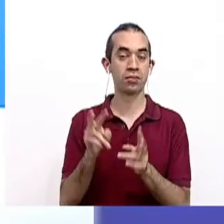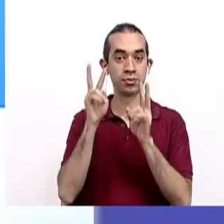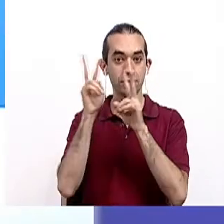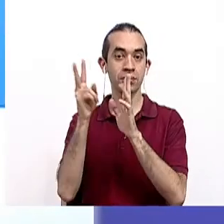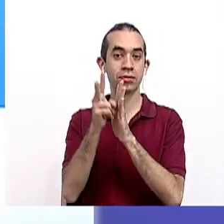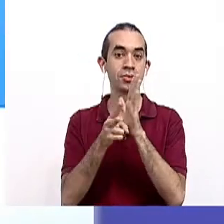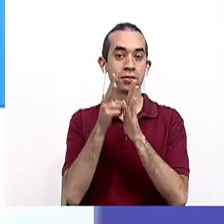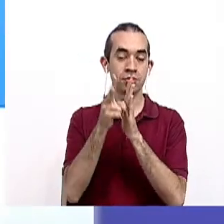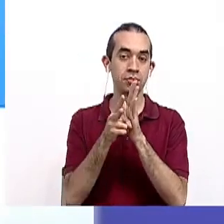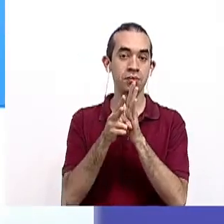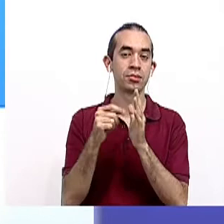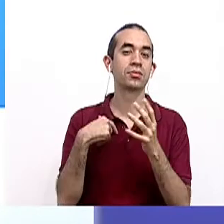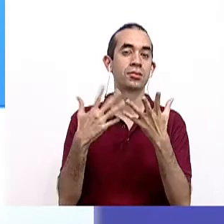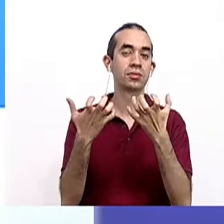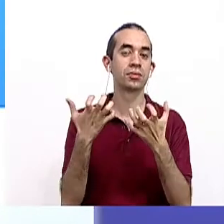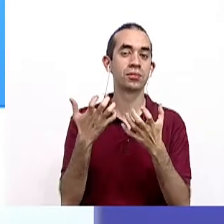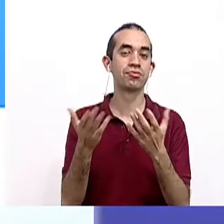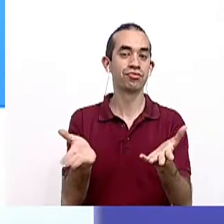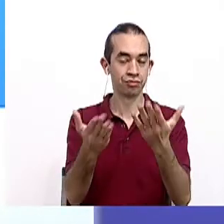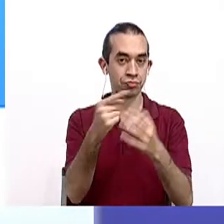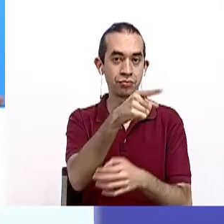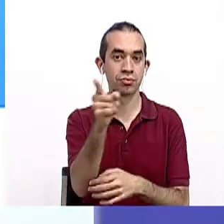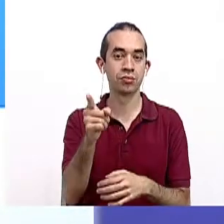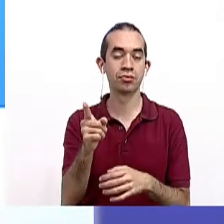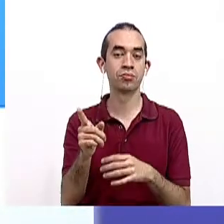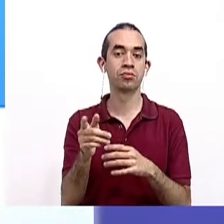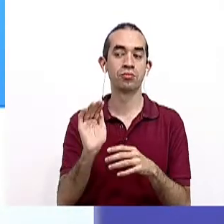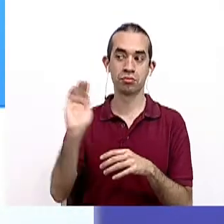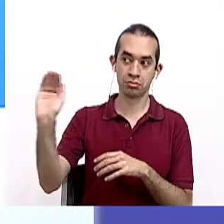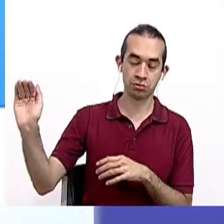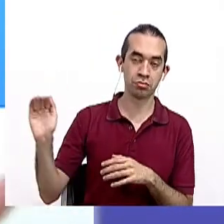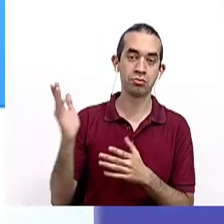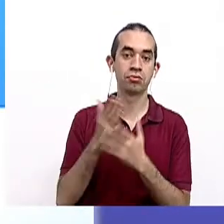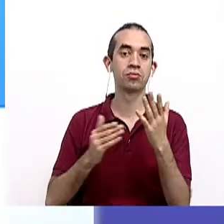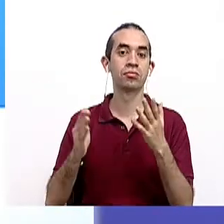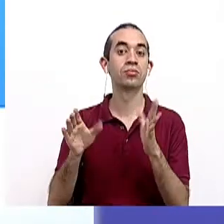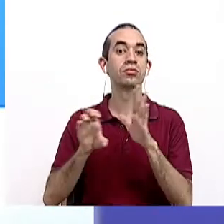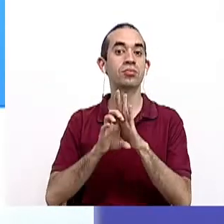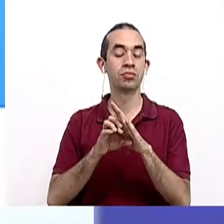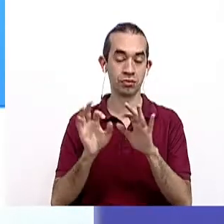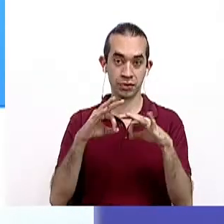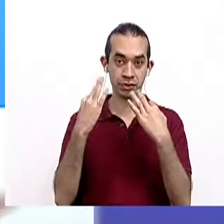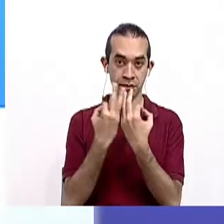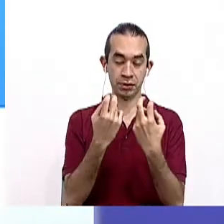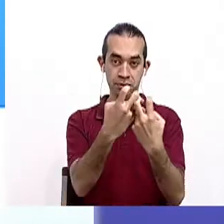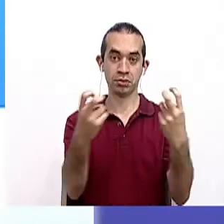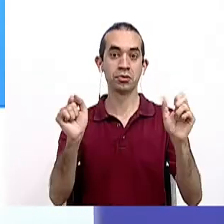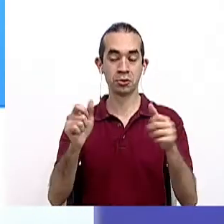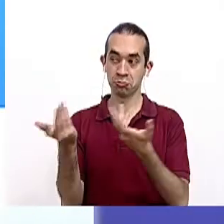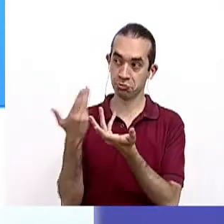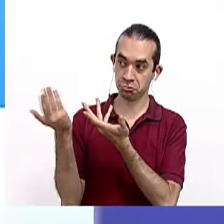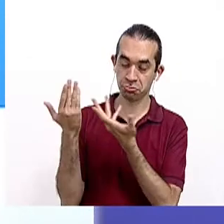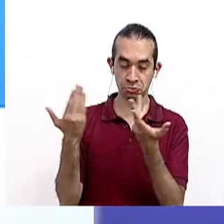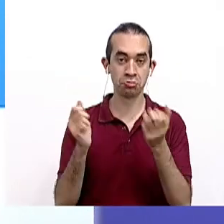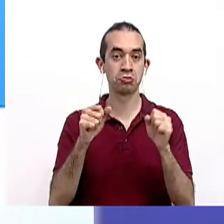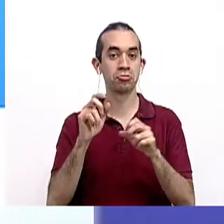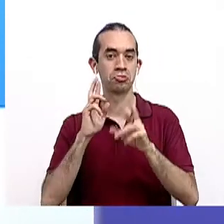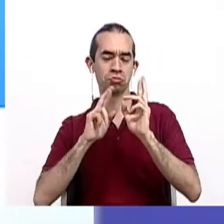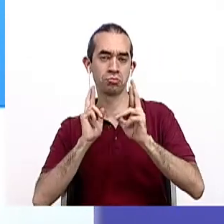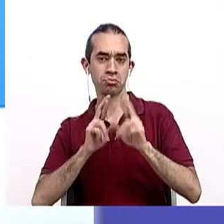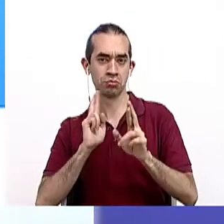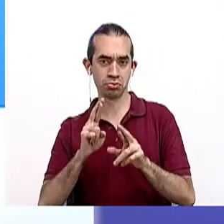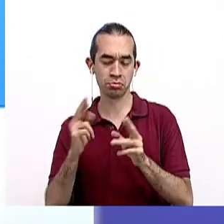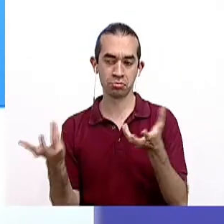to the video, I want to encourage you to talk to somebody. If you're sitting with your family, you can talk to them and you can answer these